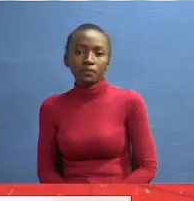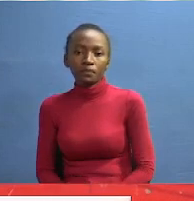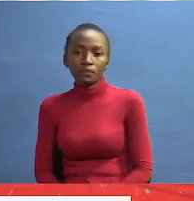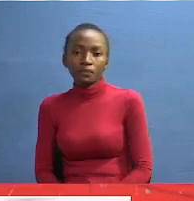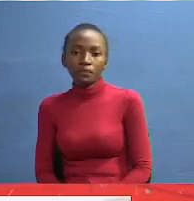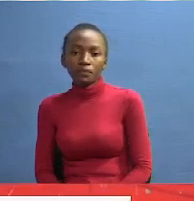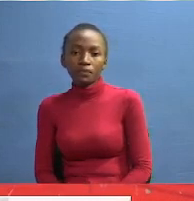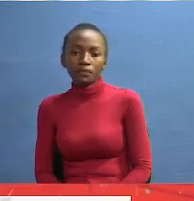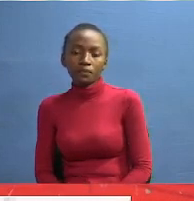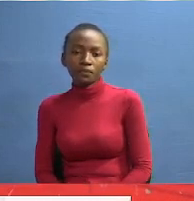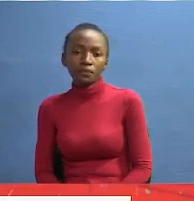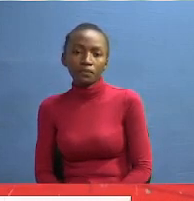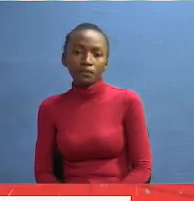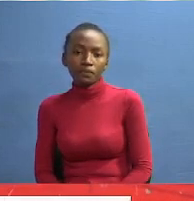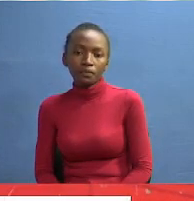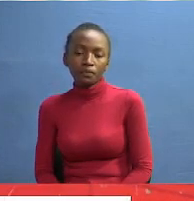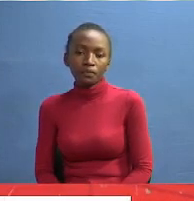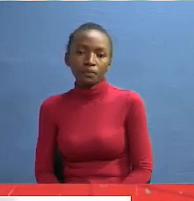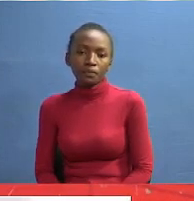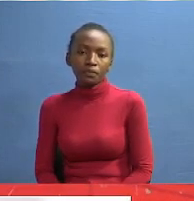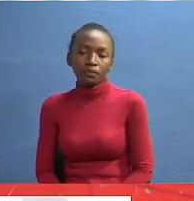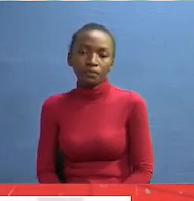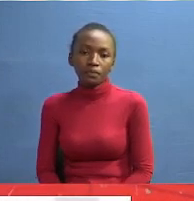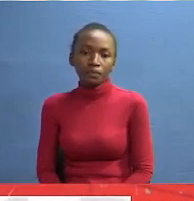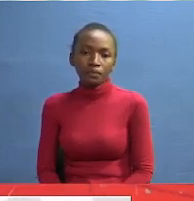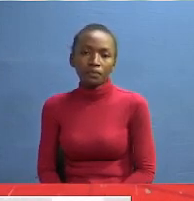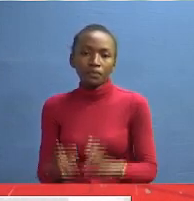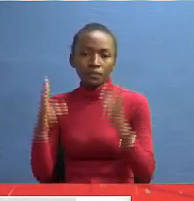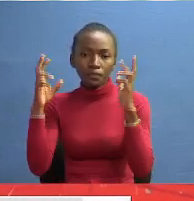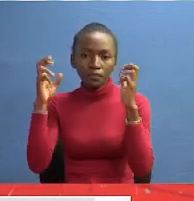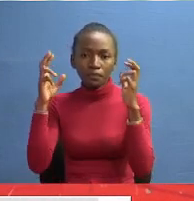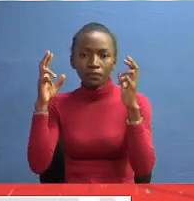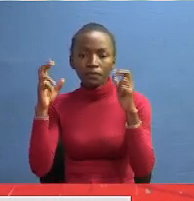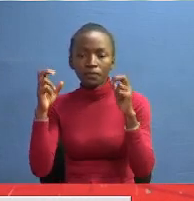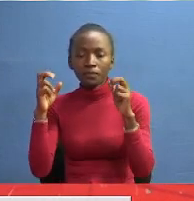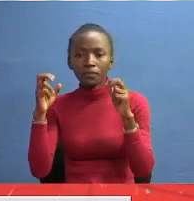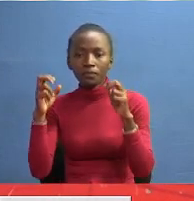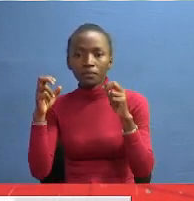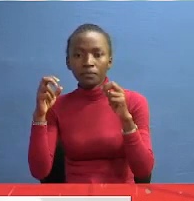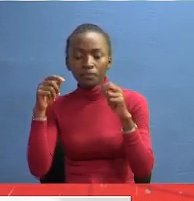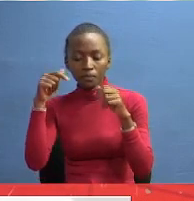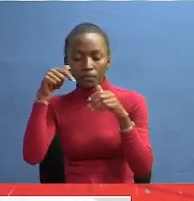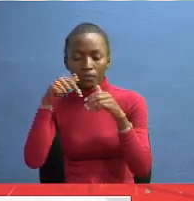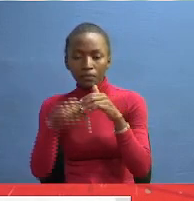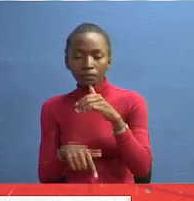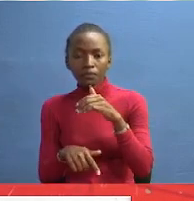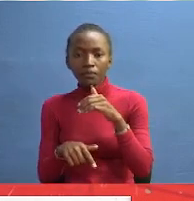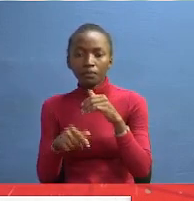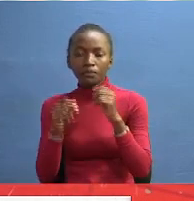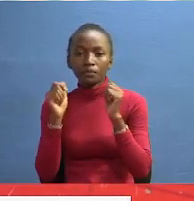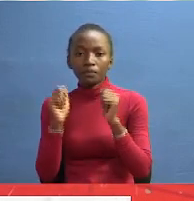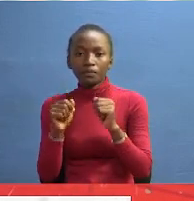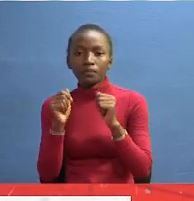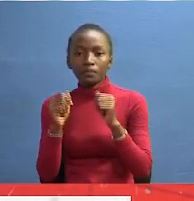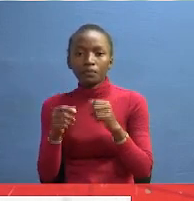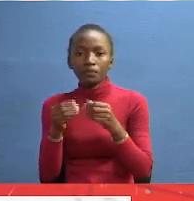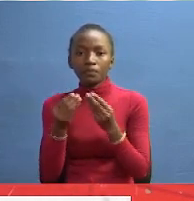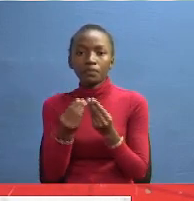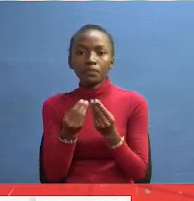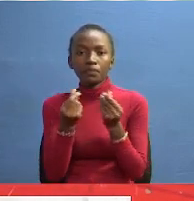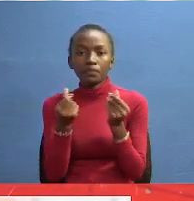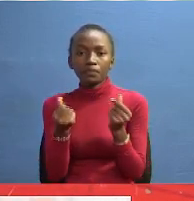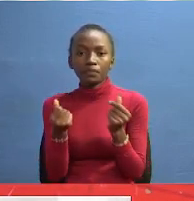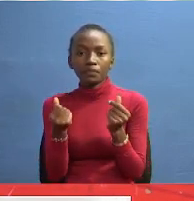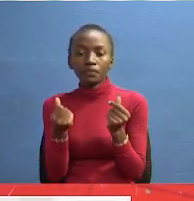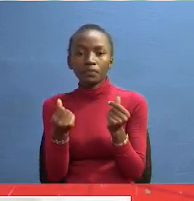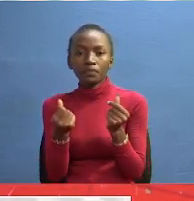problems below. Sure. So now those issues need to be unearthed so that we can, so that there can be a